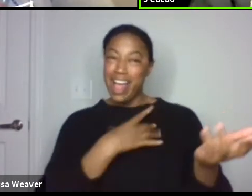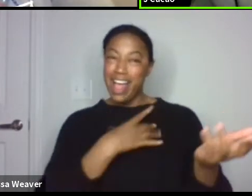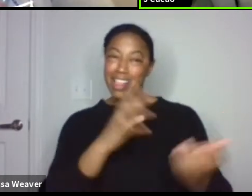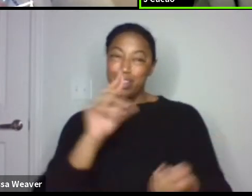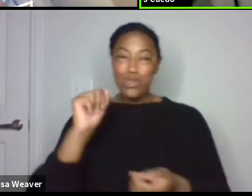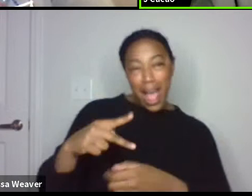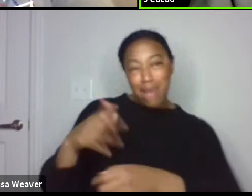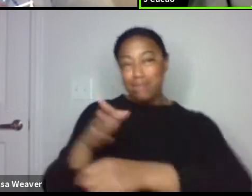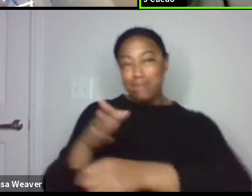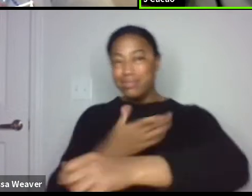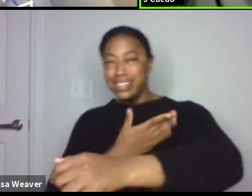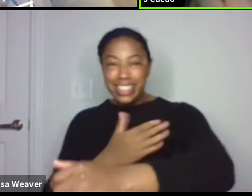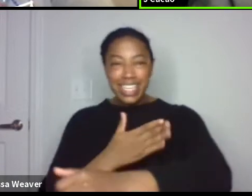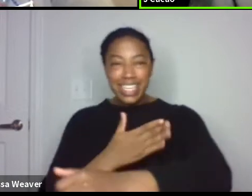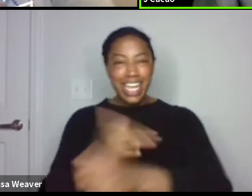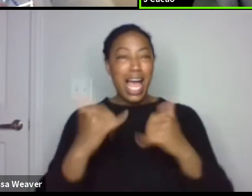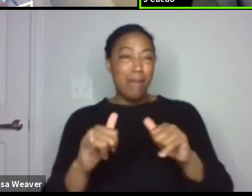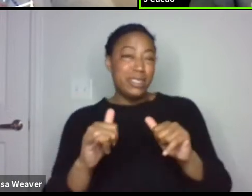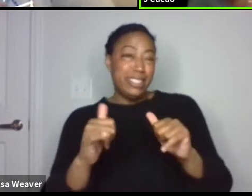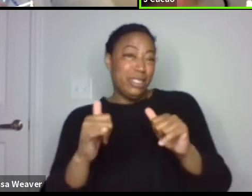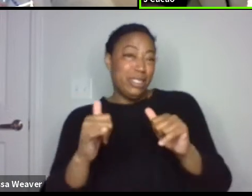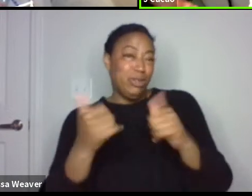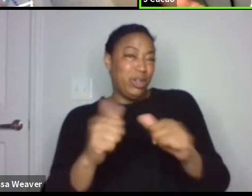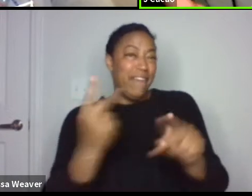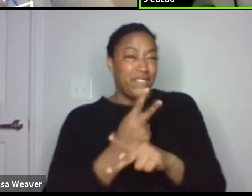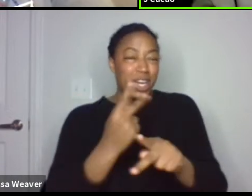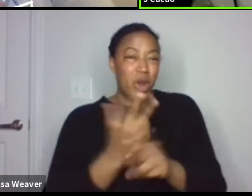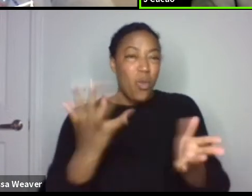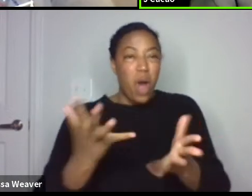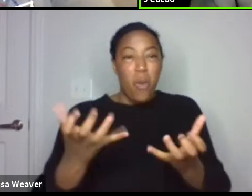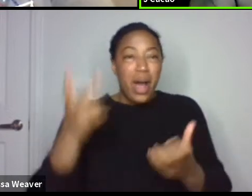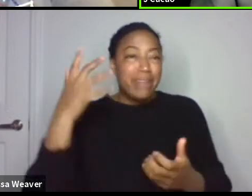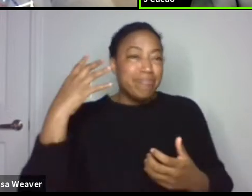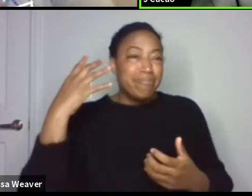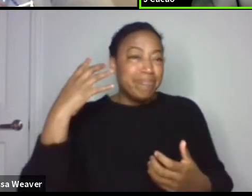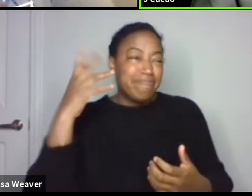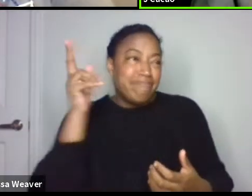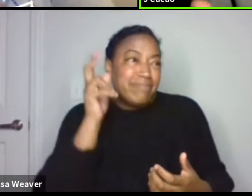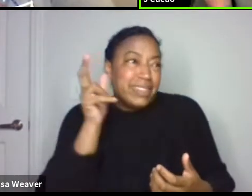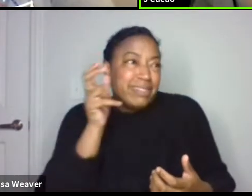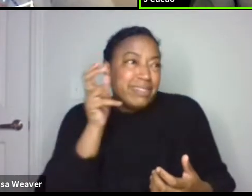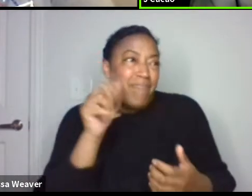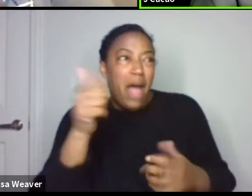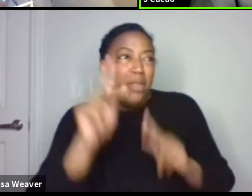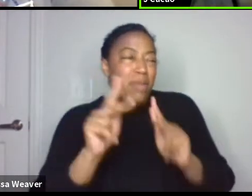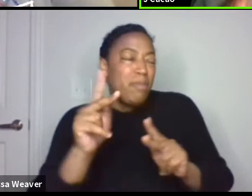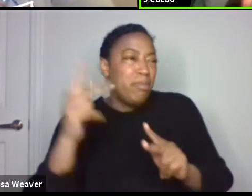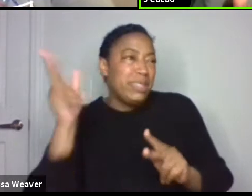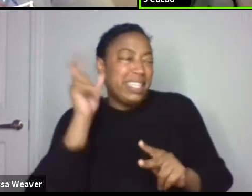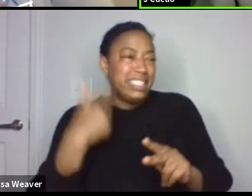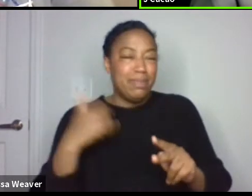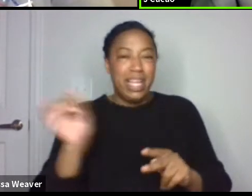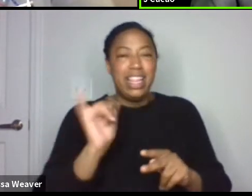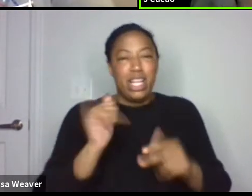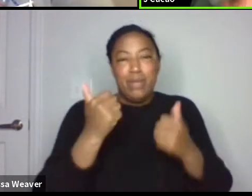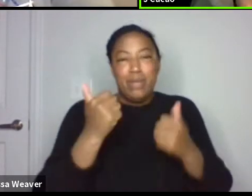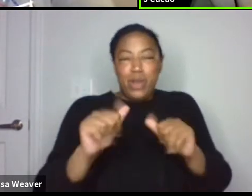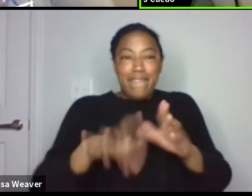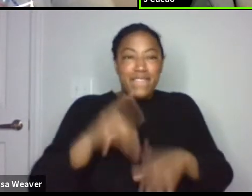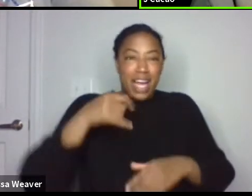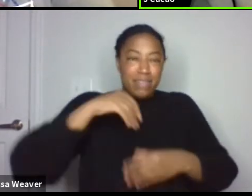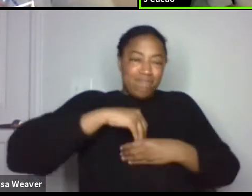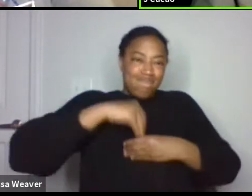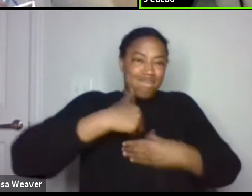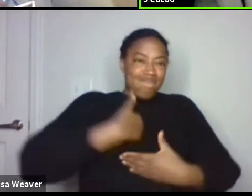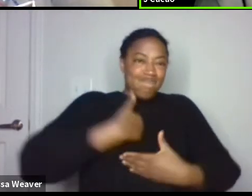sing. I'm still trying to find my sound, to be honest, because this is all kind of new to me. So I'm still trying to discover that within myself. And as time